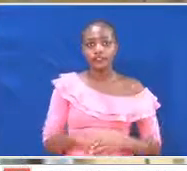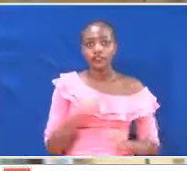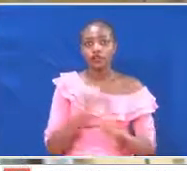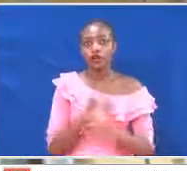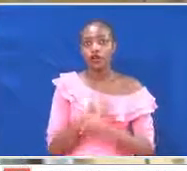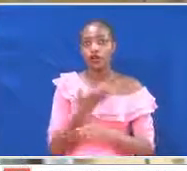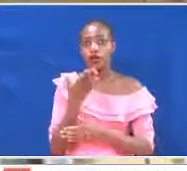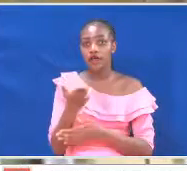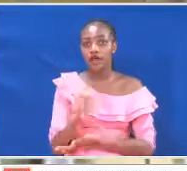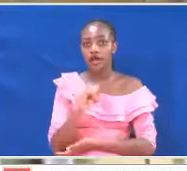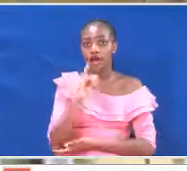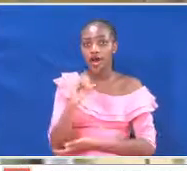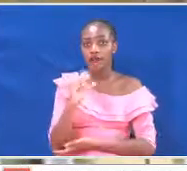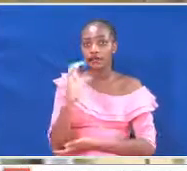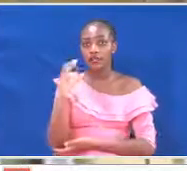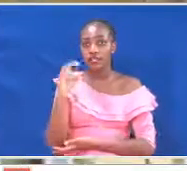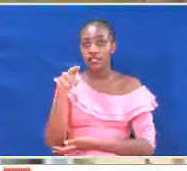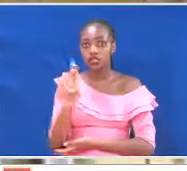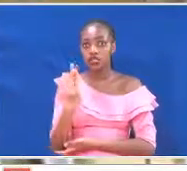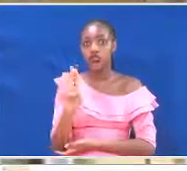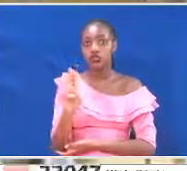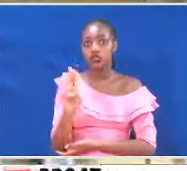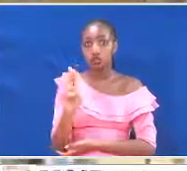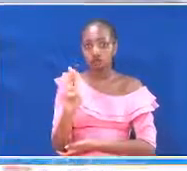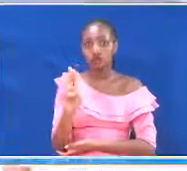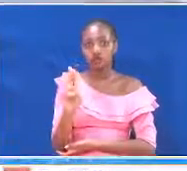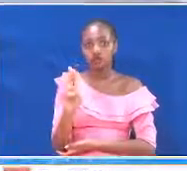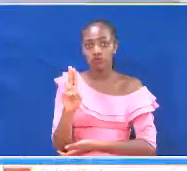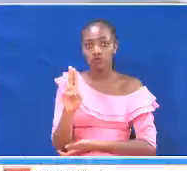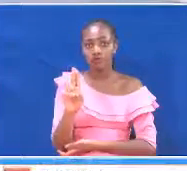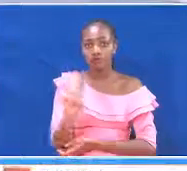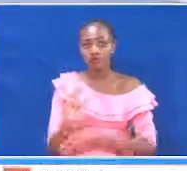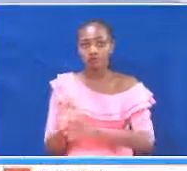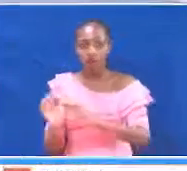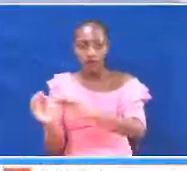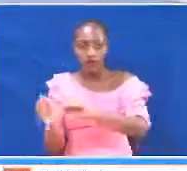for recruitment as ICU experts. Still on